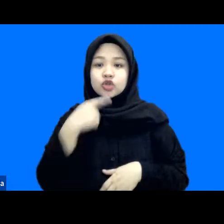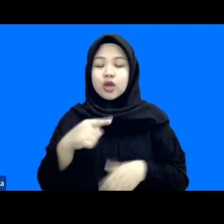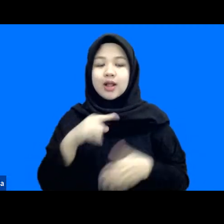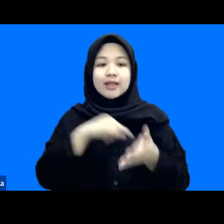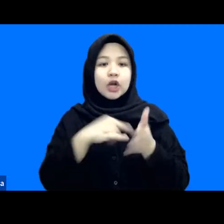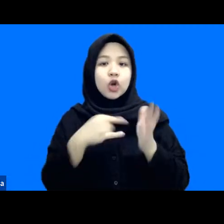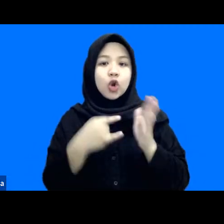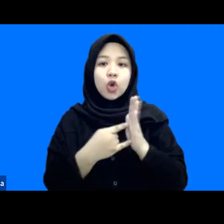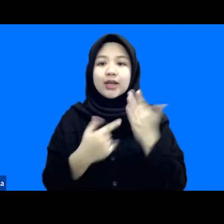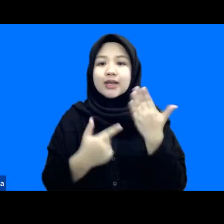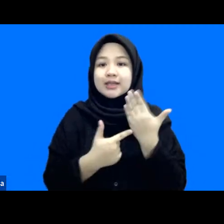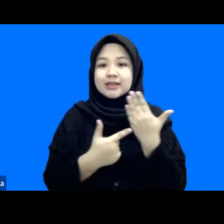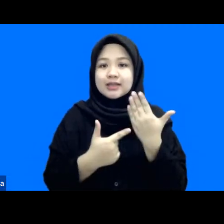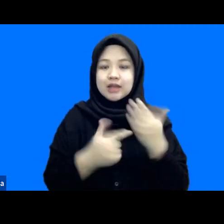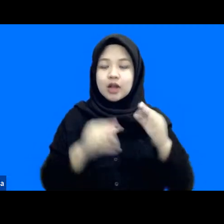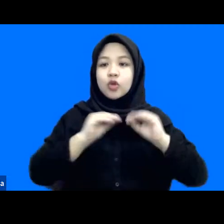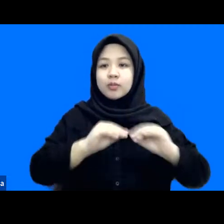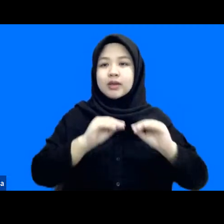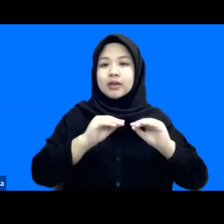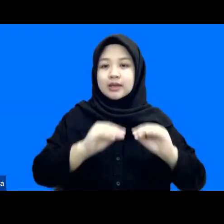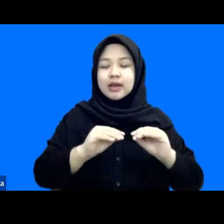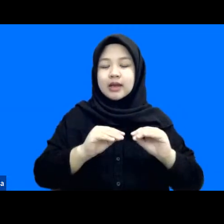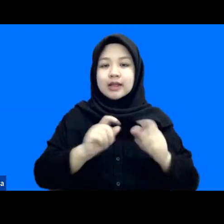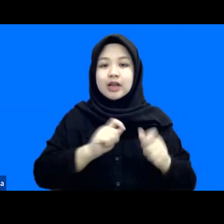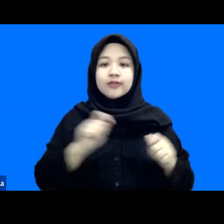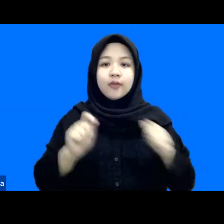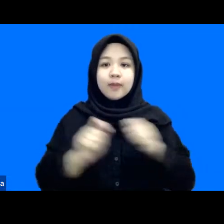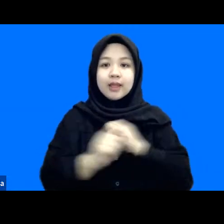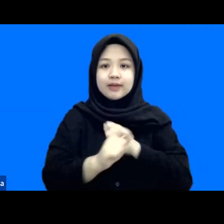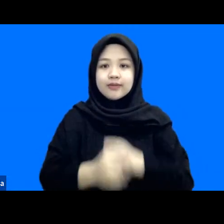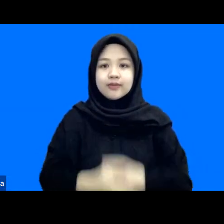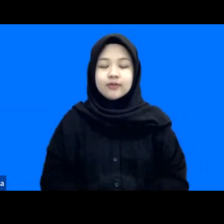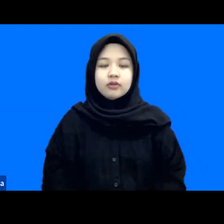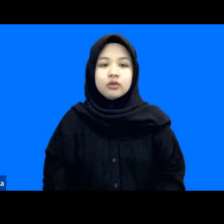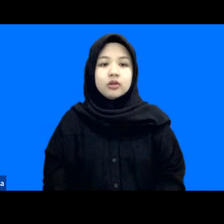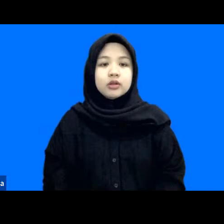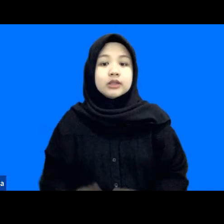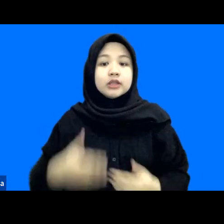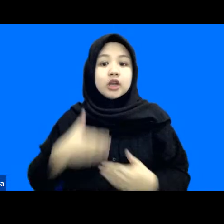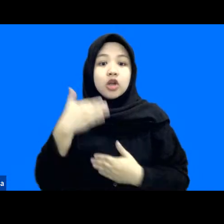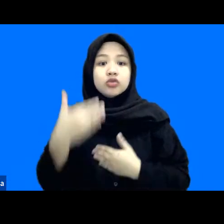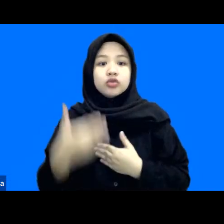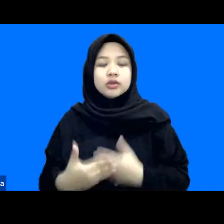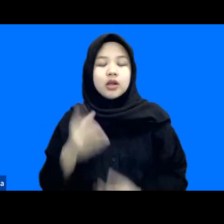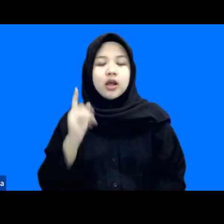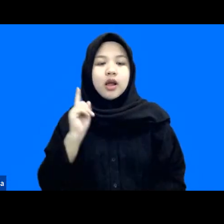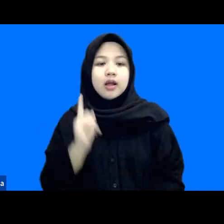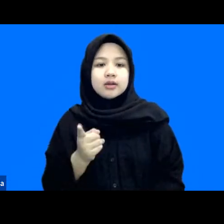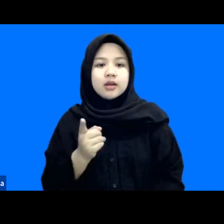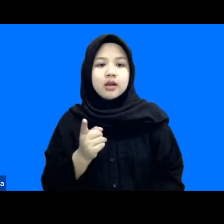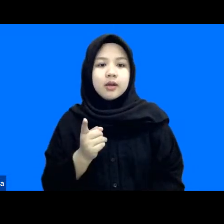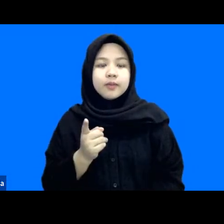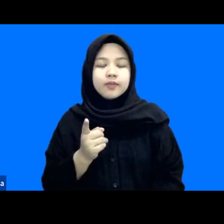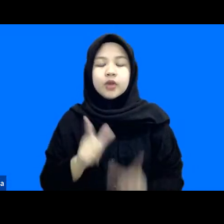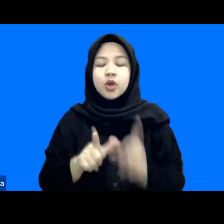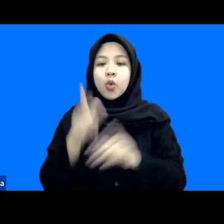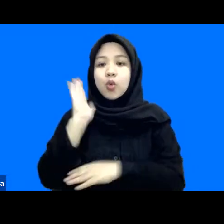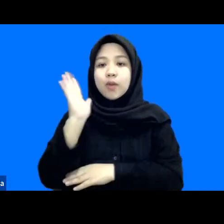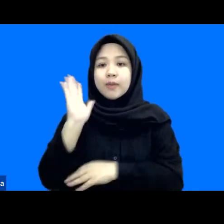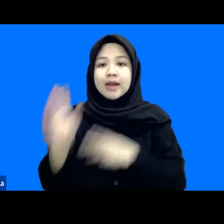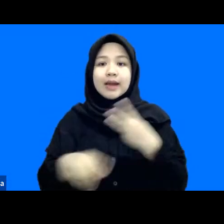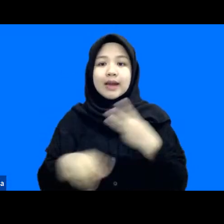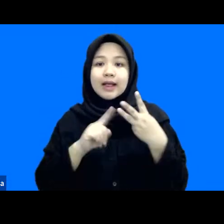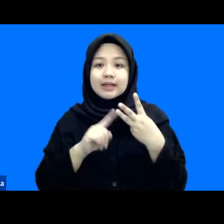And then we will follow it by our third webinar, which is